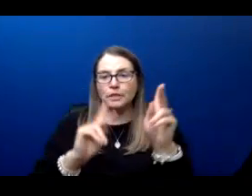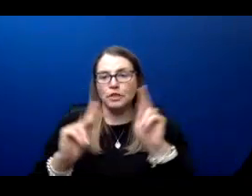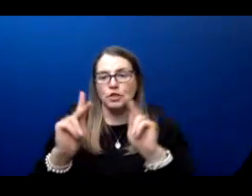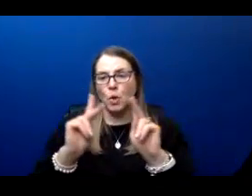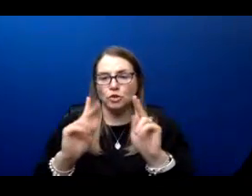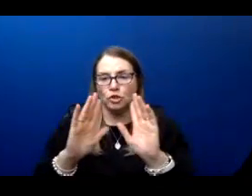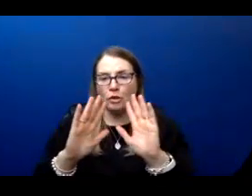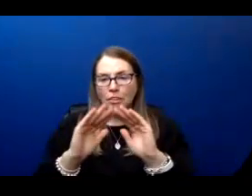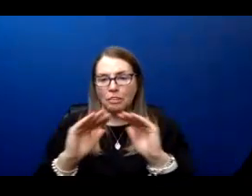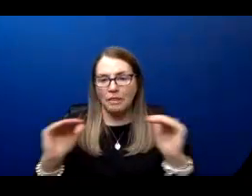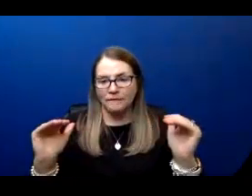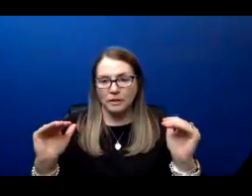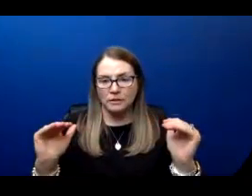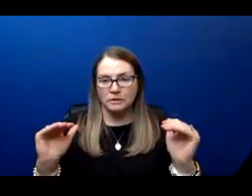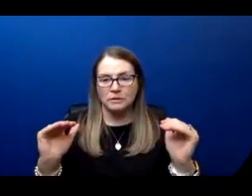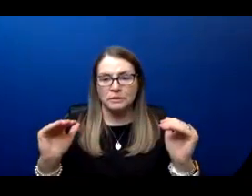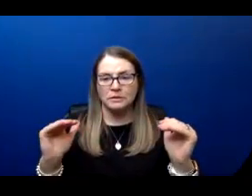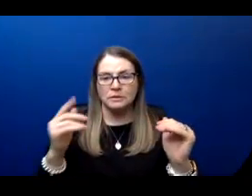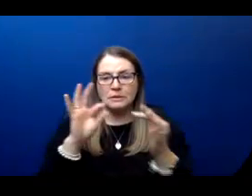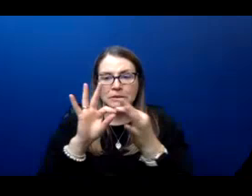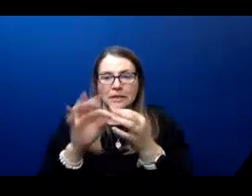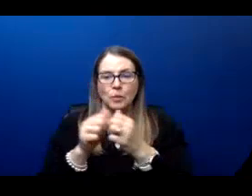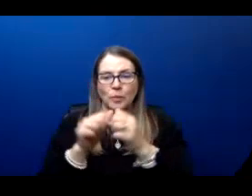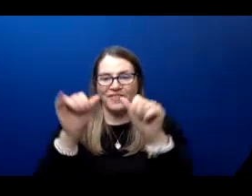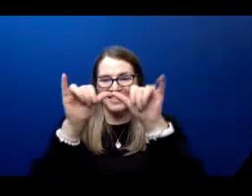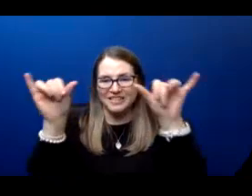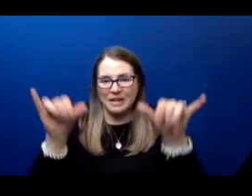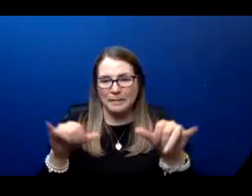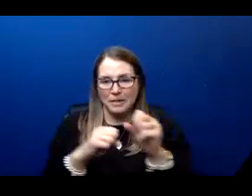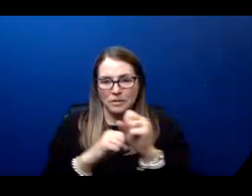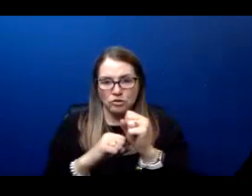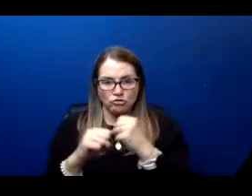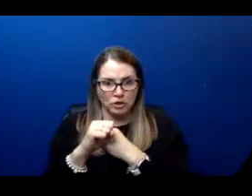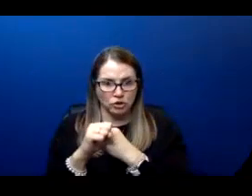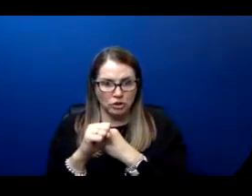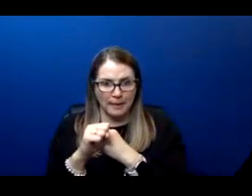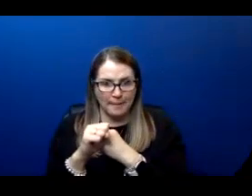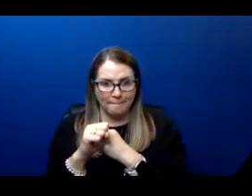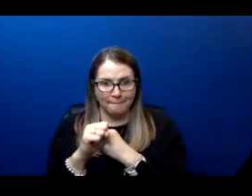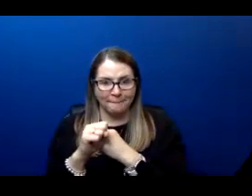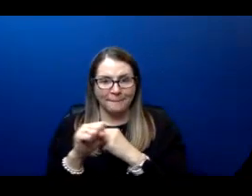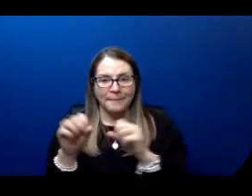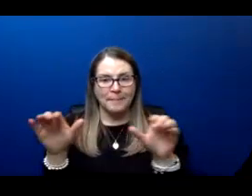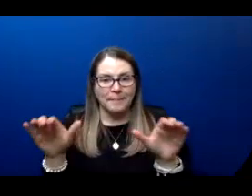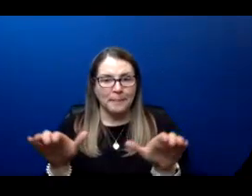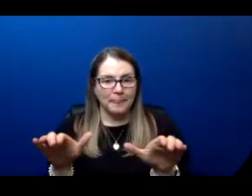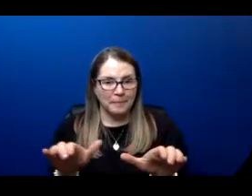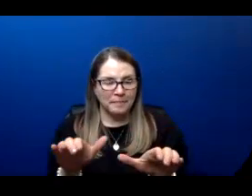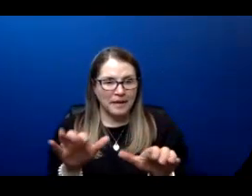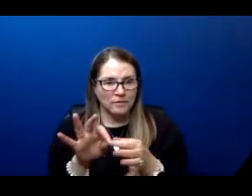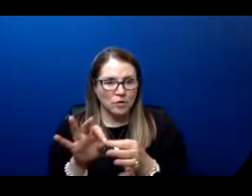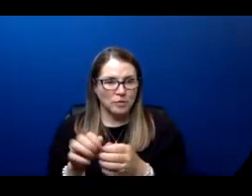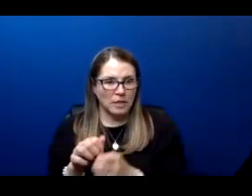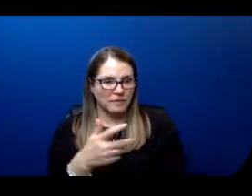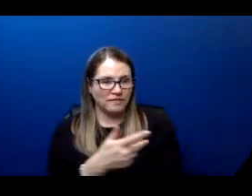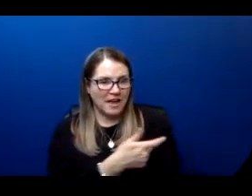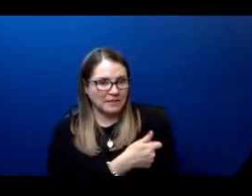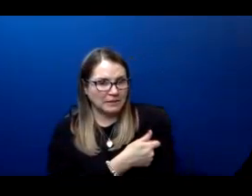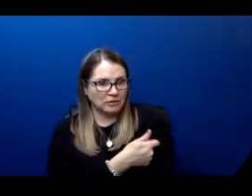policy, economic, and systemic structures that influence health behaviors, like vaccinations. And